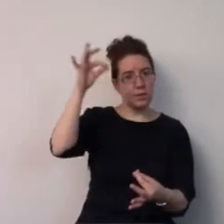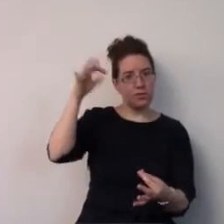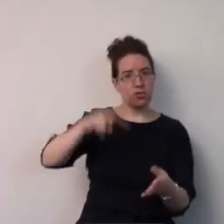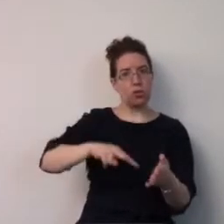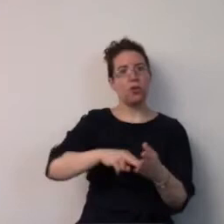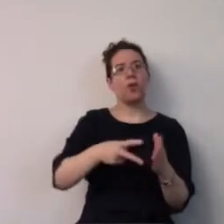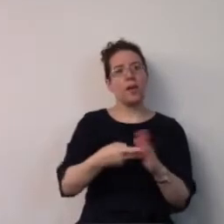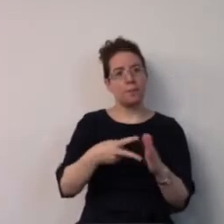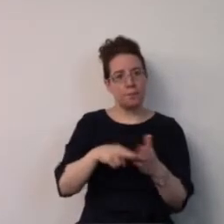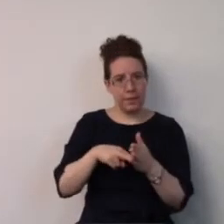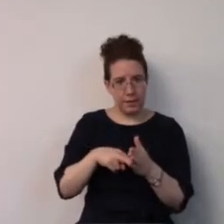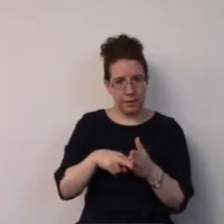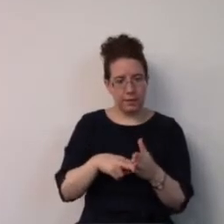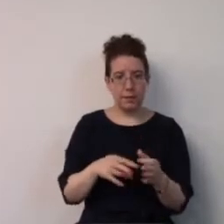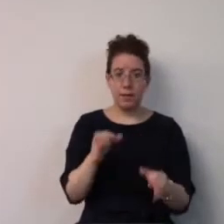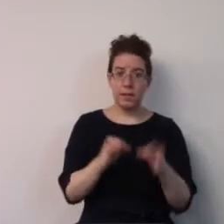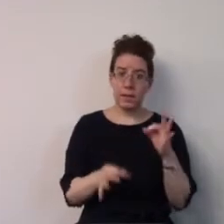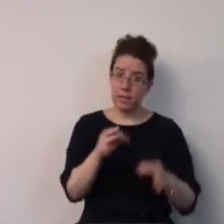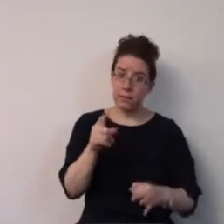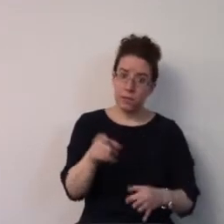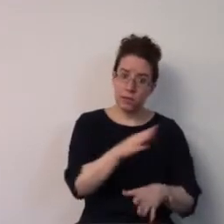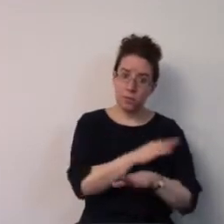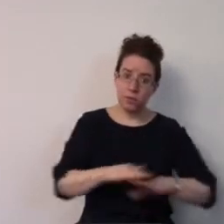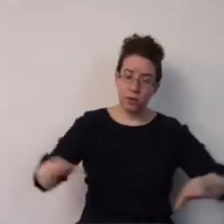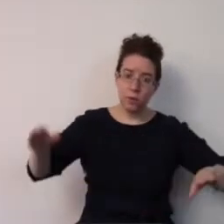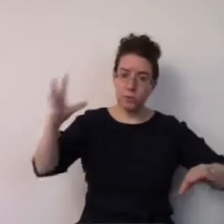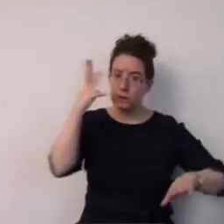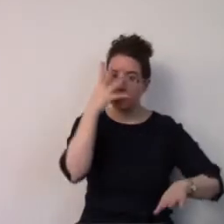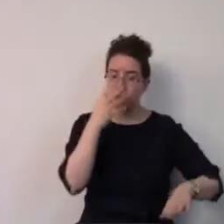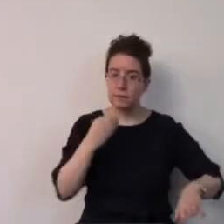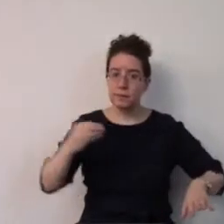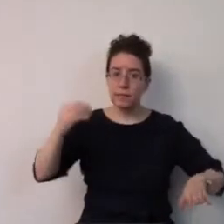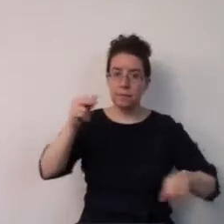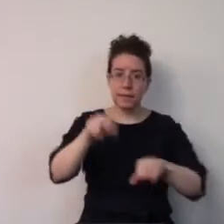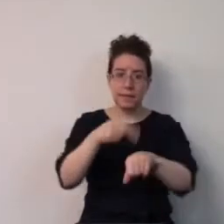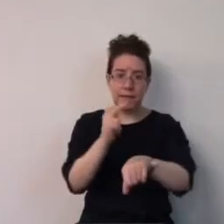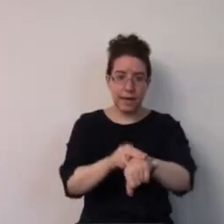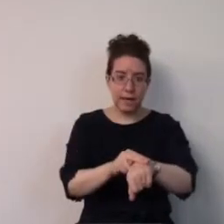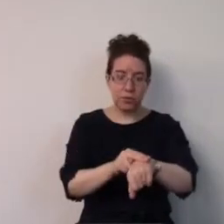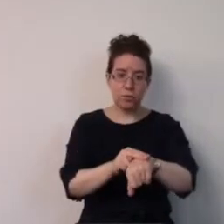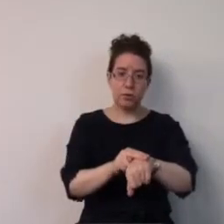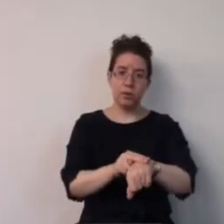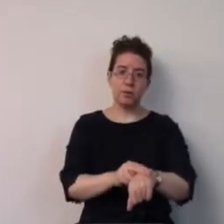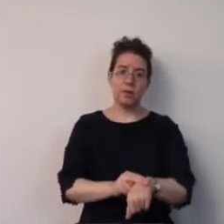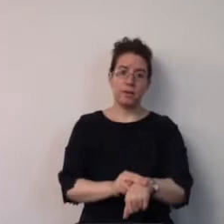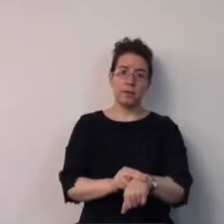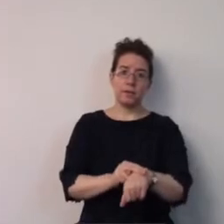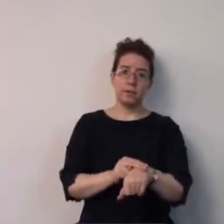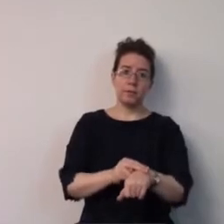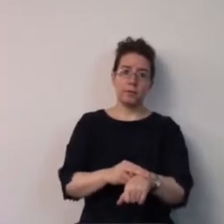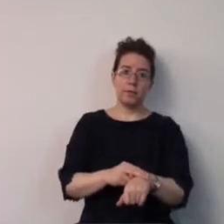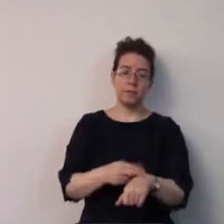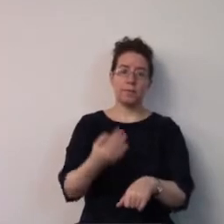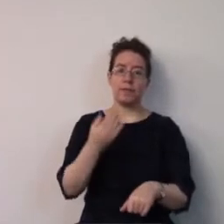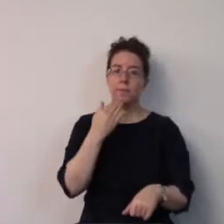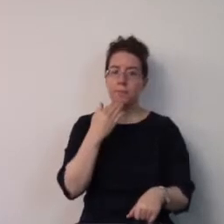ability. And that, in essence, will affect your spiritual ability to